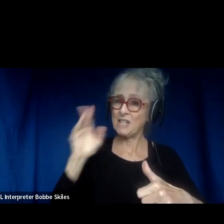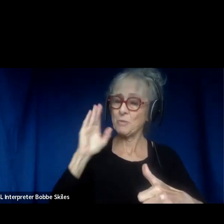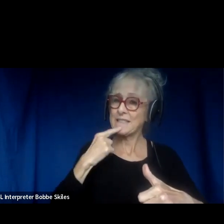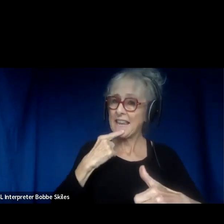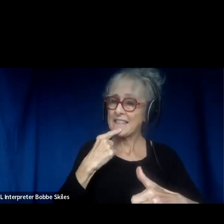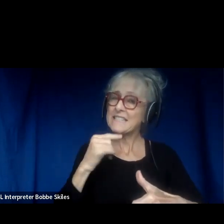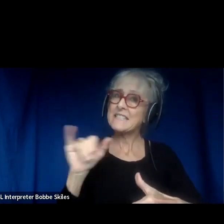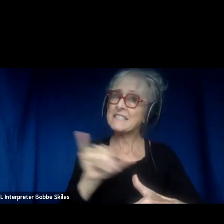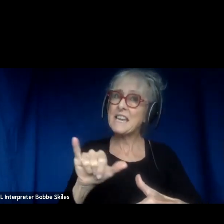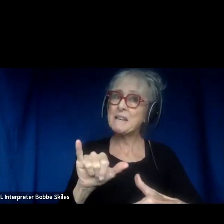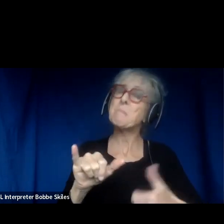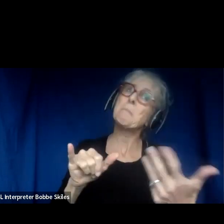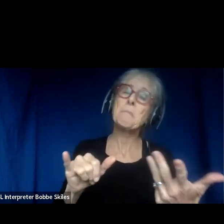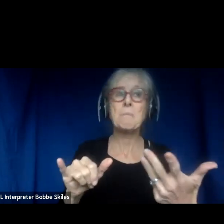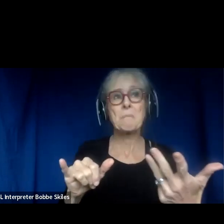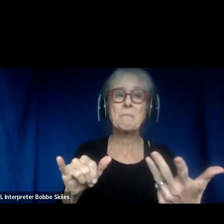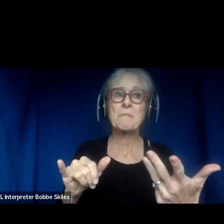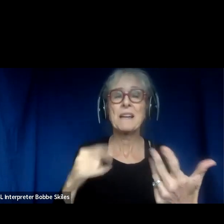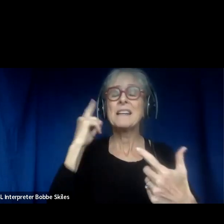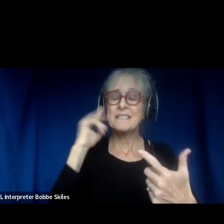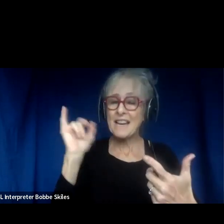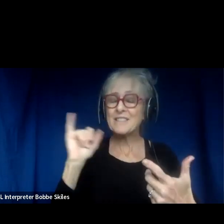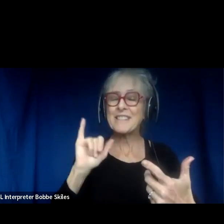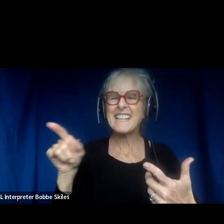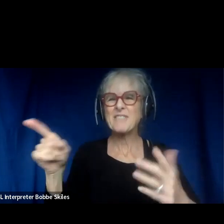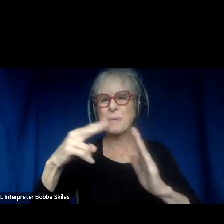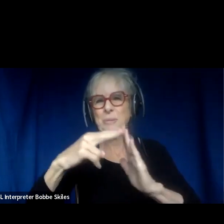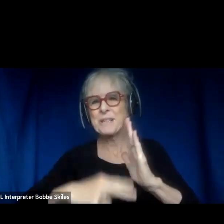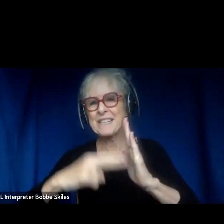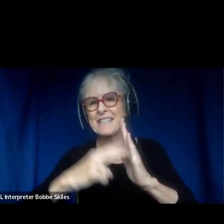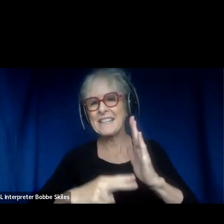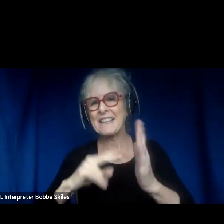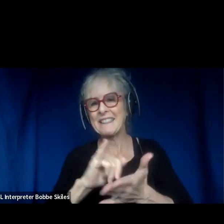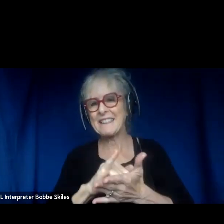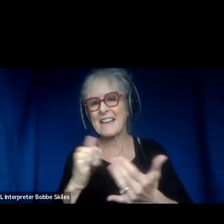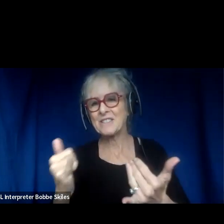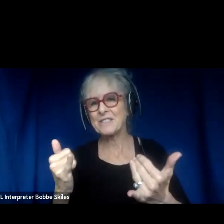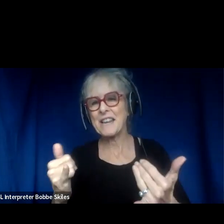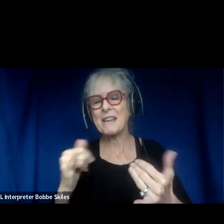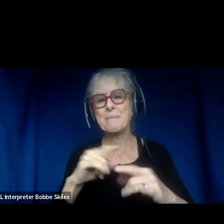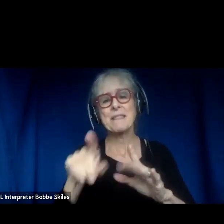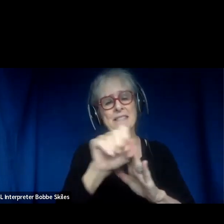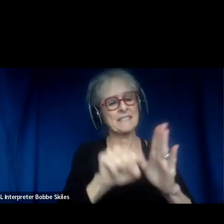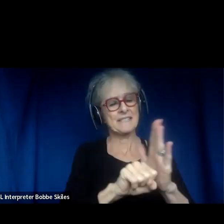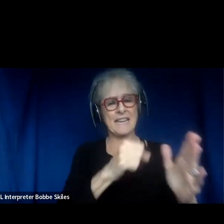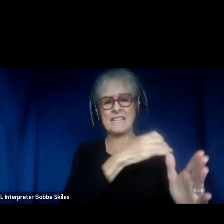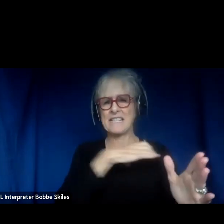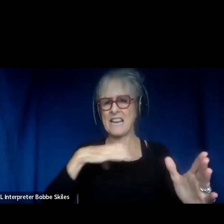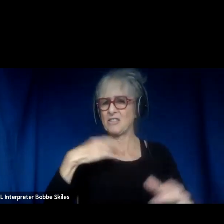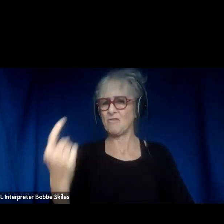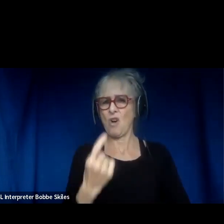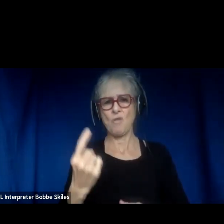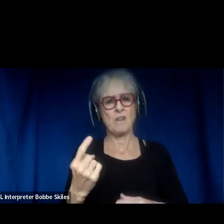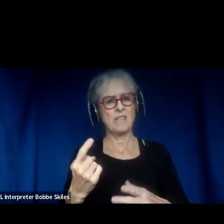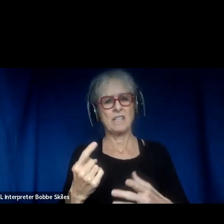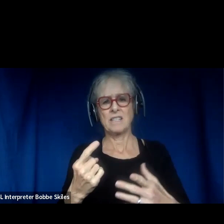you're reading it, I was thinking, boy, it sounds like he's reading it today. And the State Council has always stepped into that space